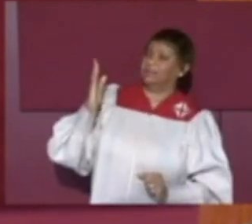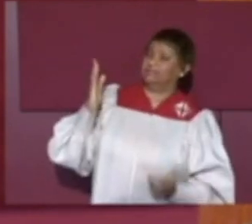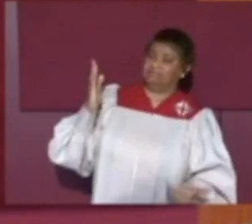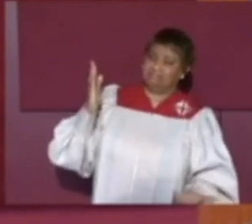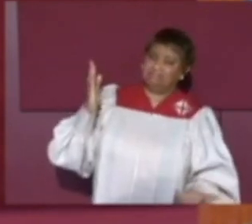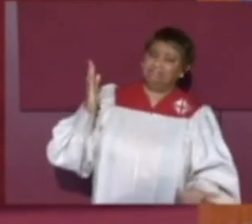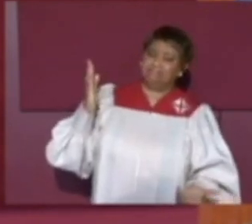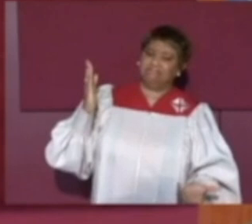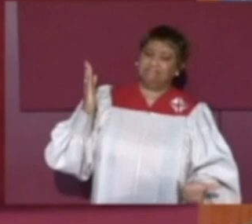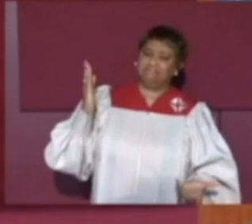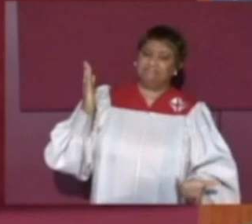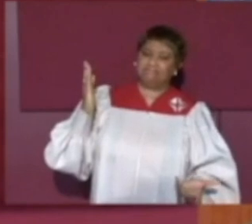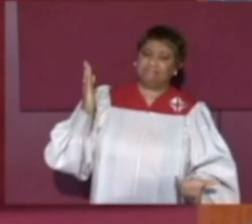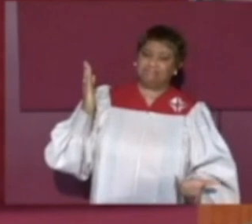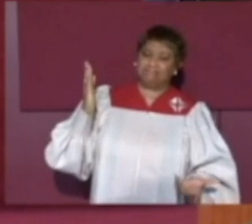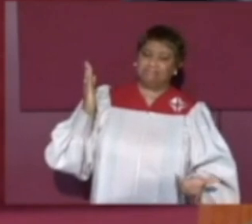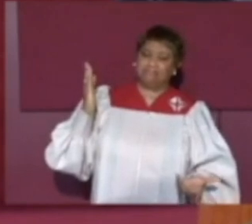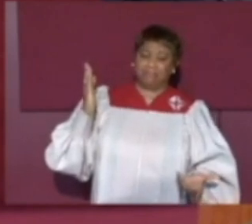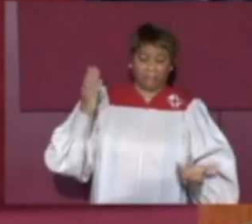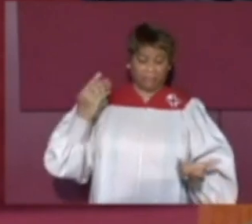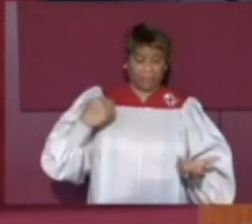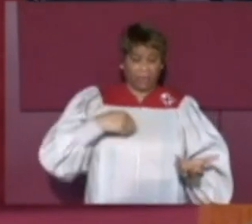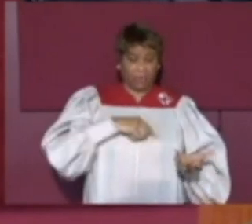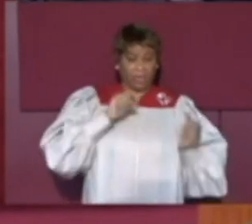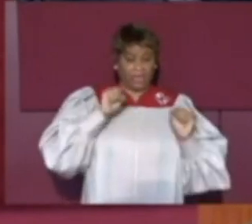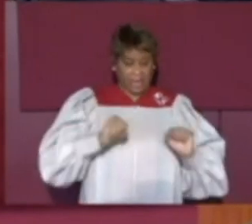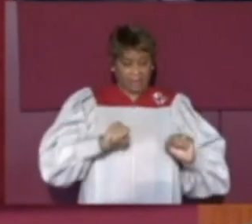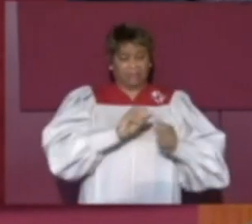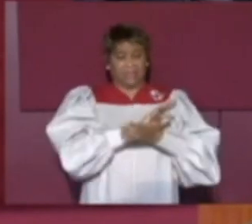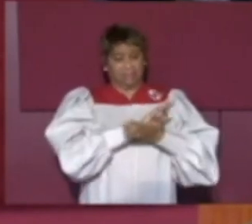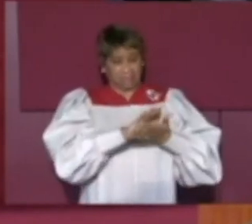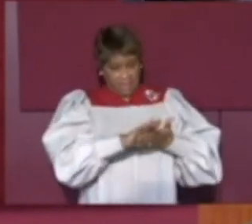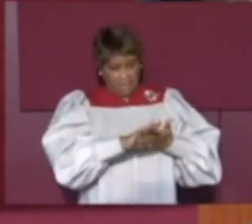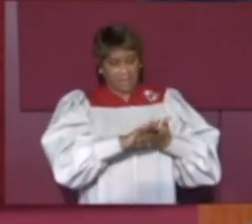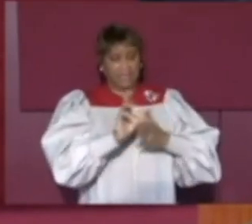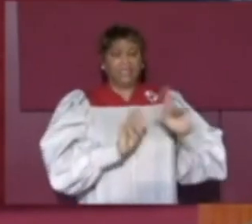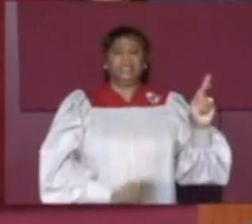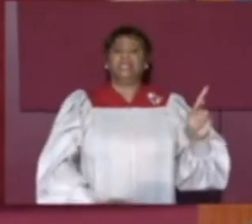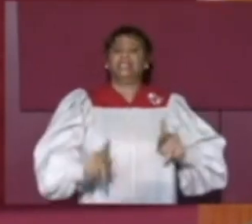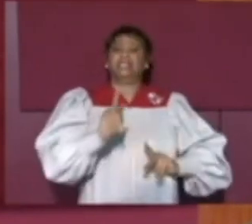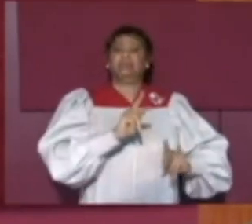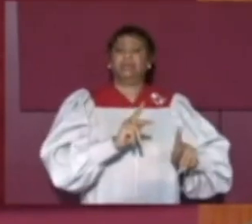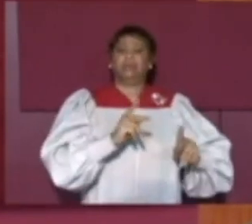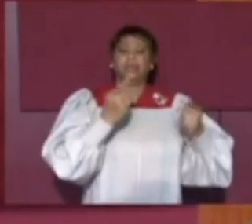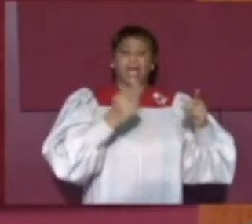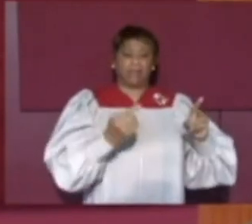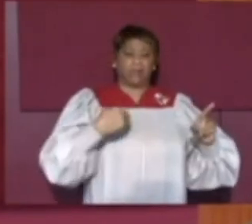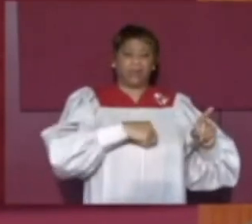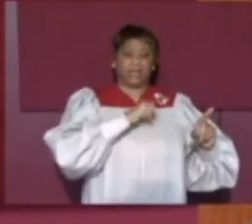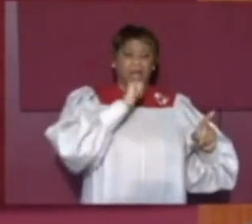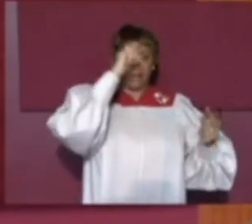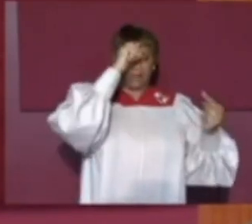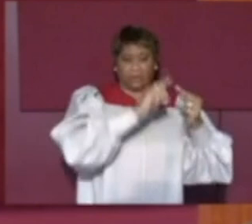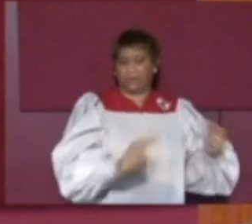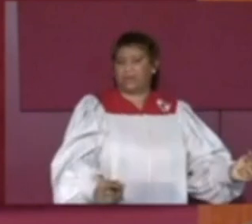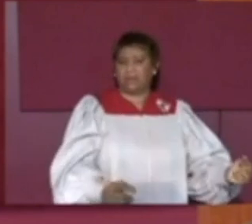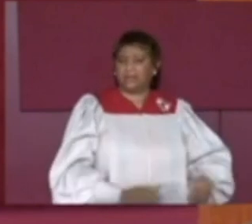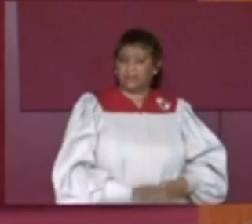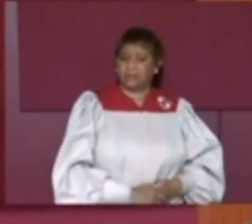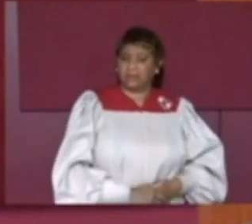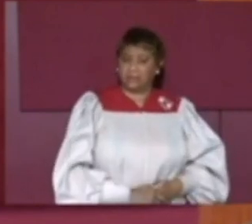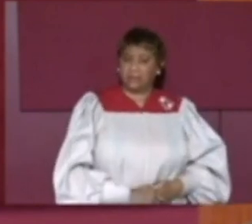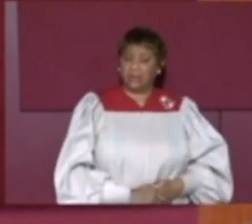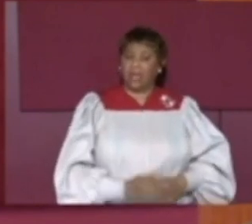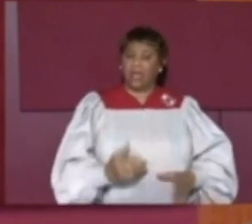They're not right with God. And we can be kind to people we don't agree with. If